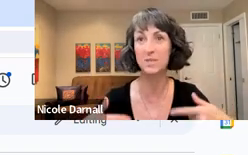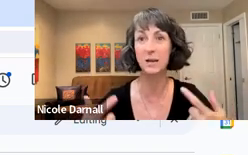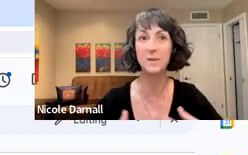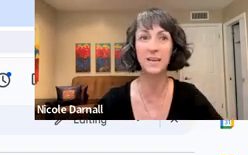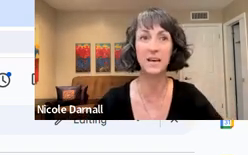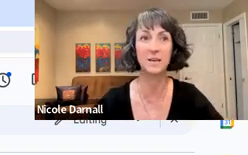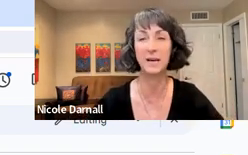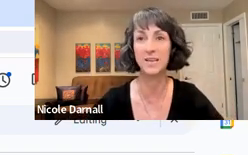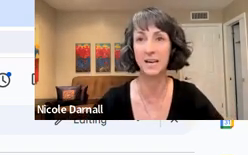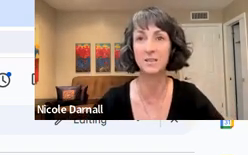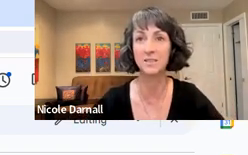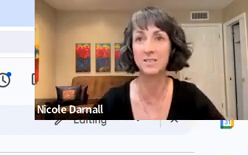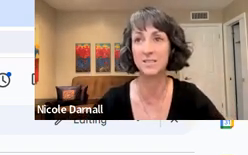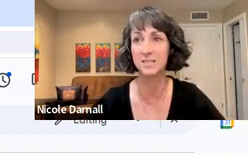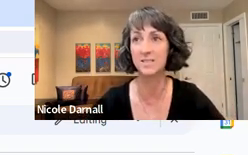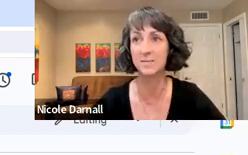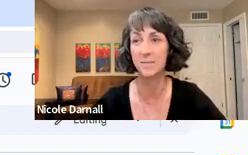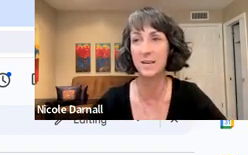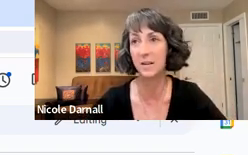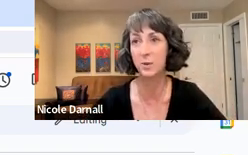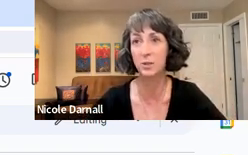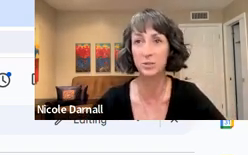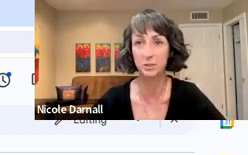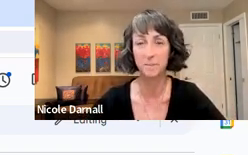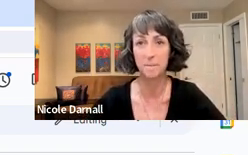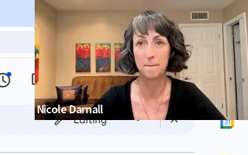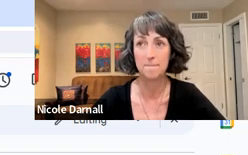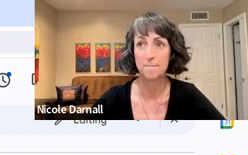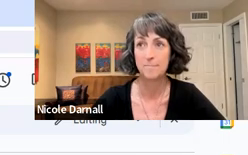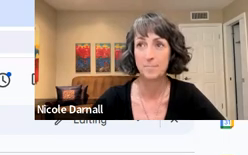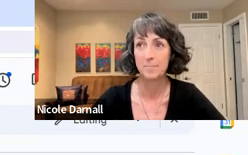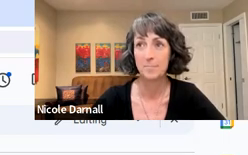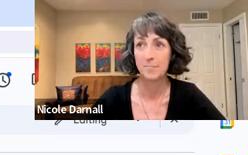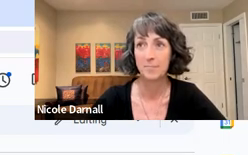coming up time and again about technical assistance and how do we learn.